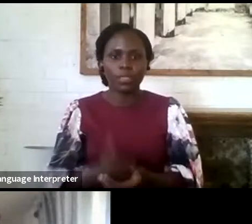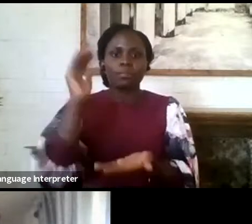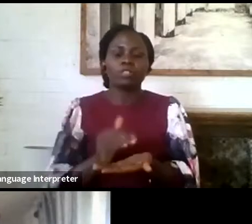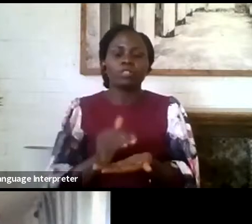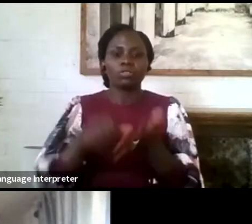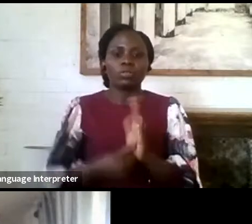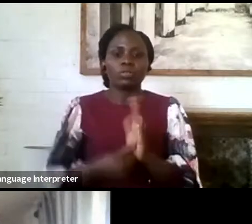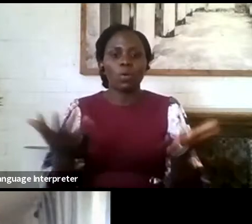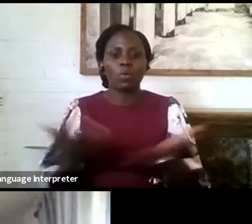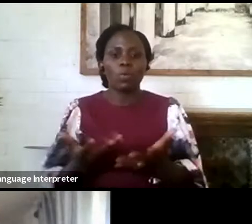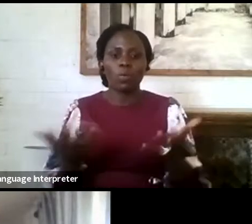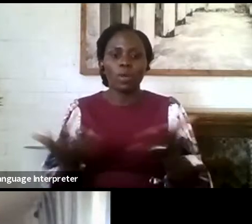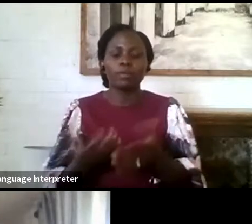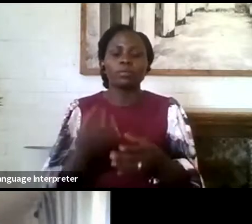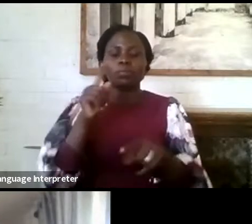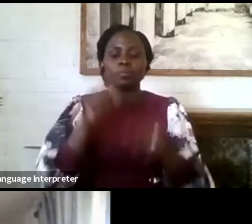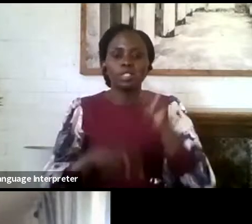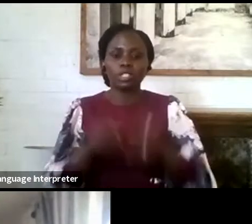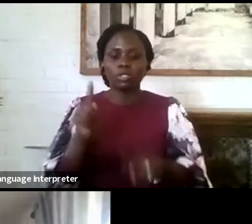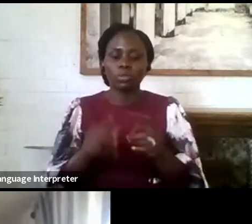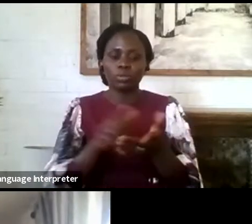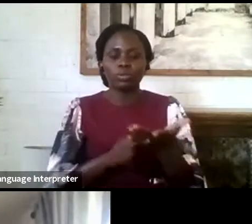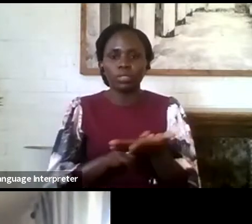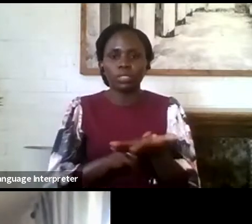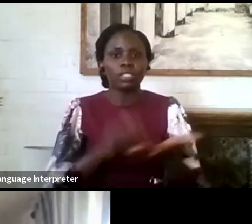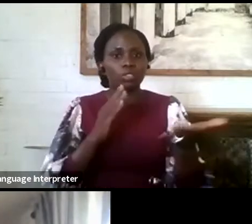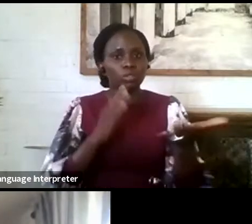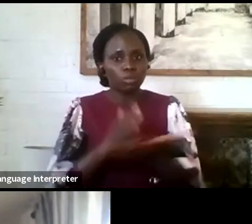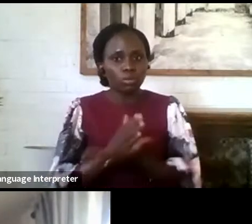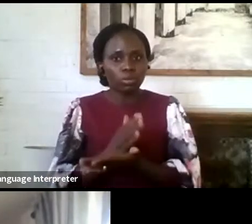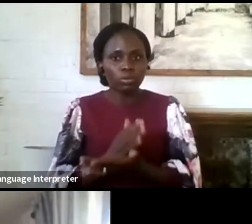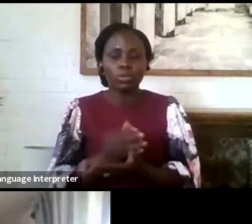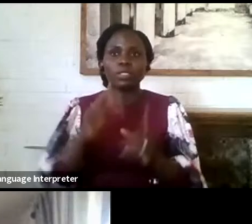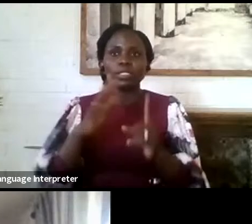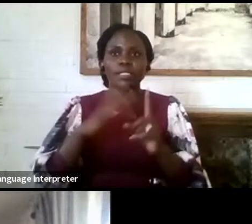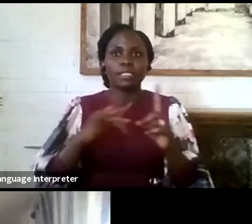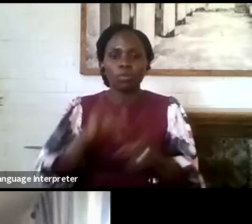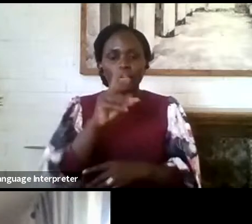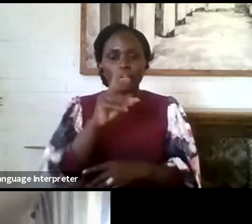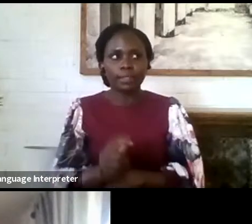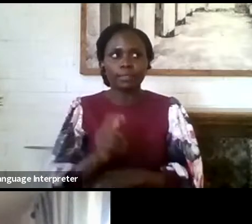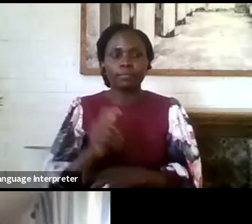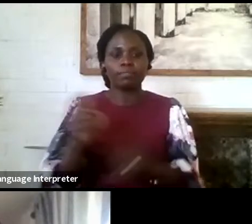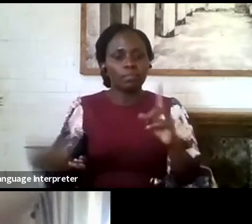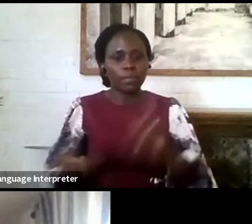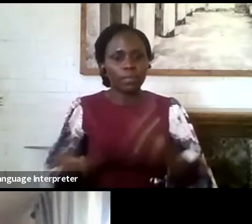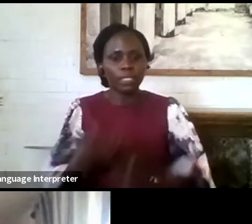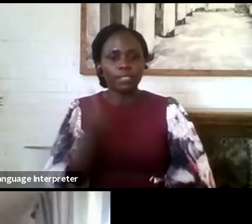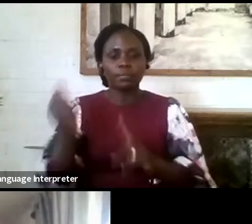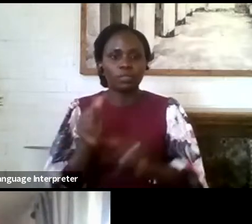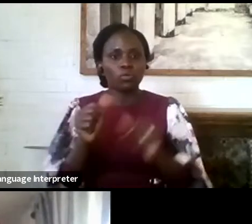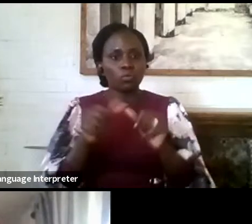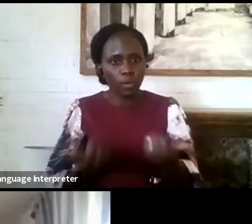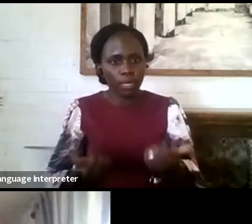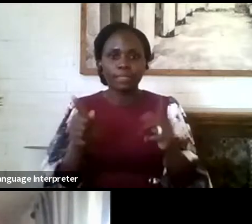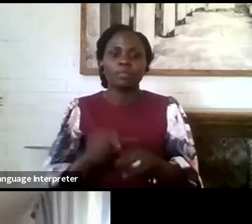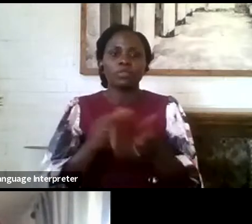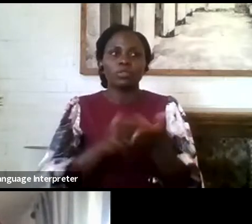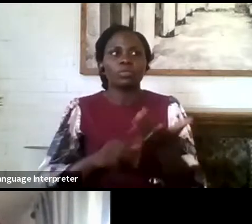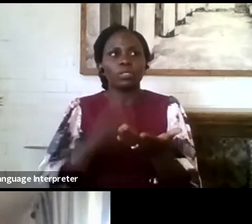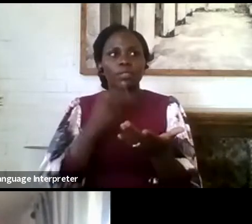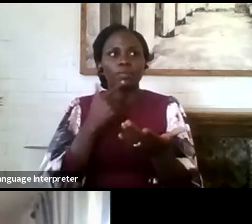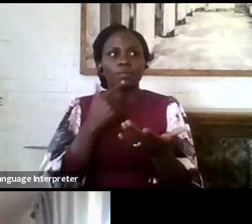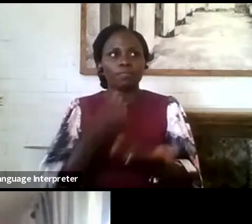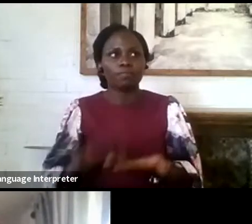exploitation. In as much as the digital ID systems have the benefits, they may also reinforce existing political